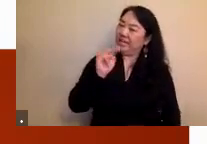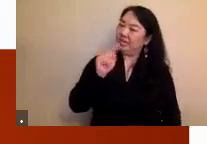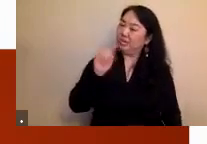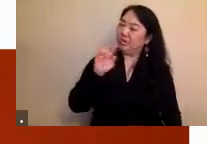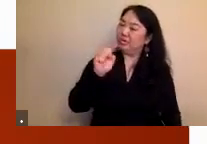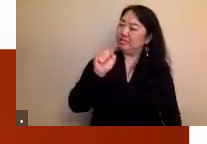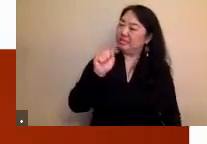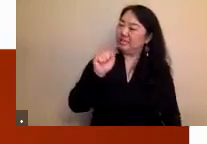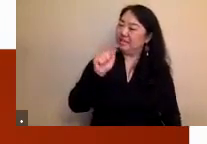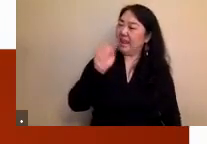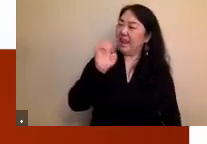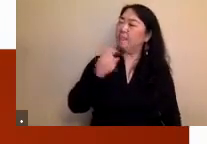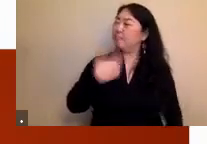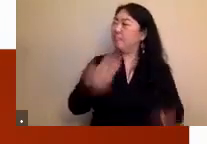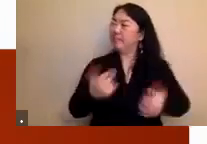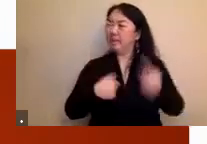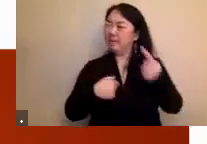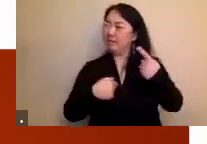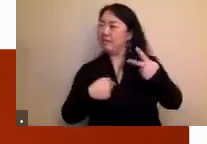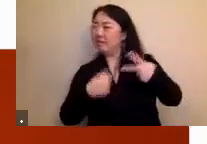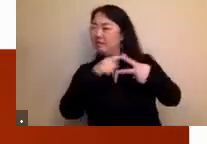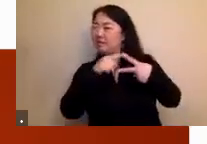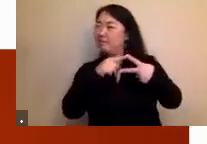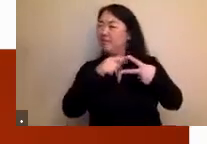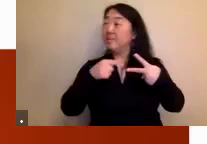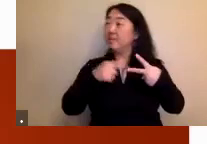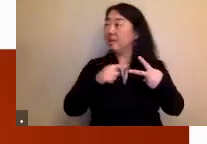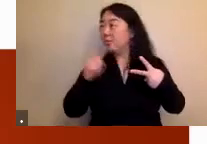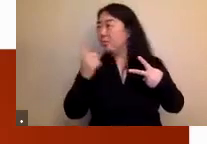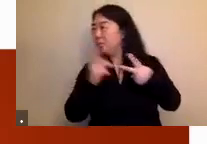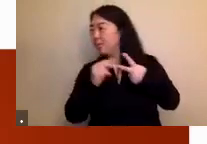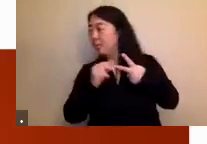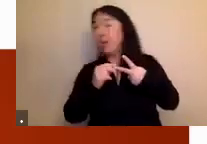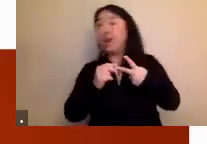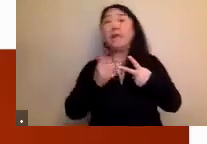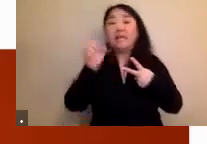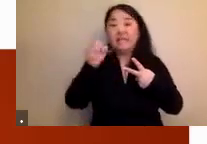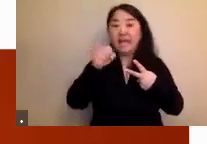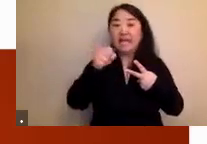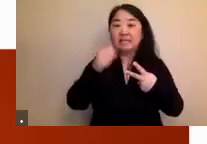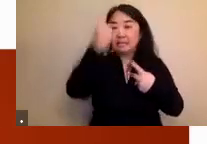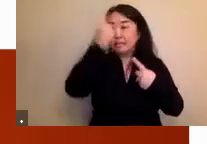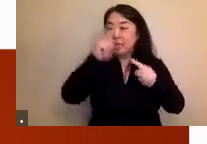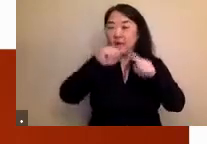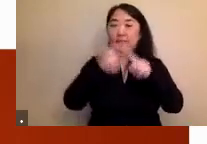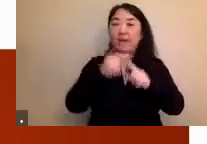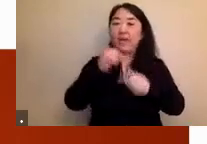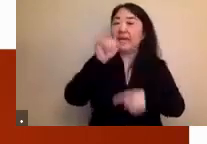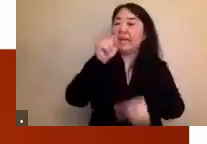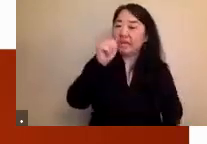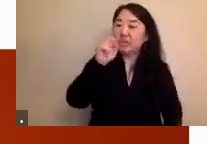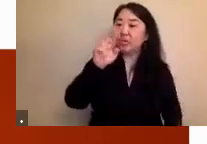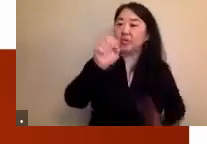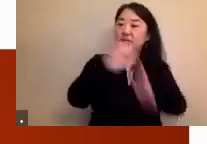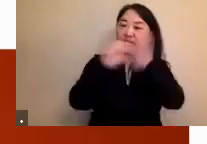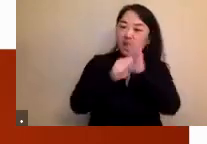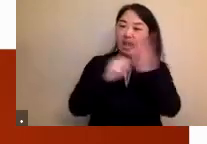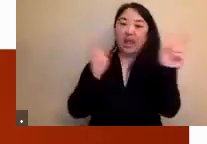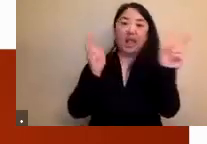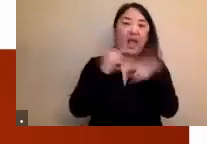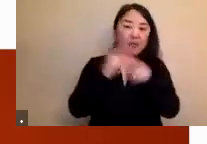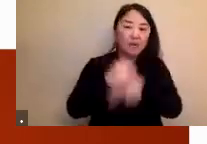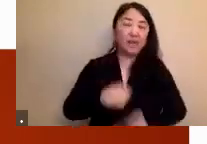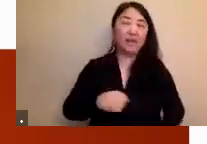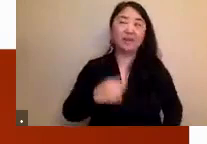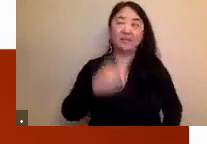more, that is considered an interstate highway as well. Just a little food for